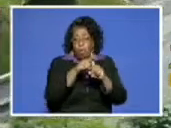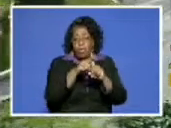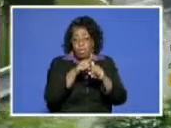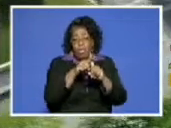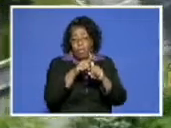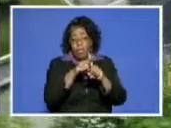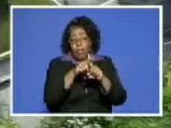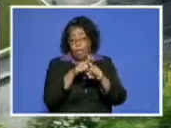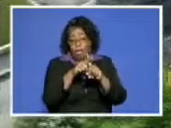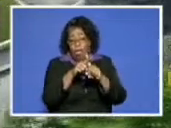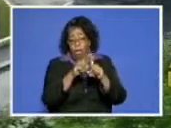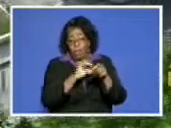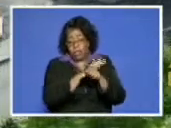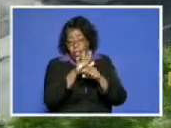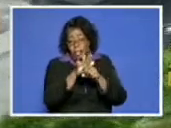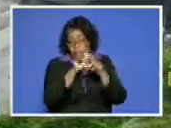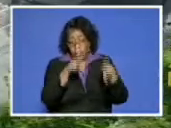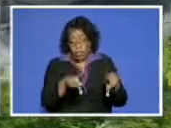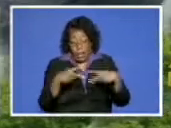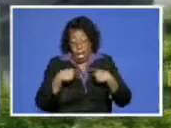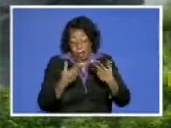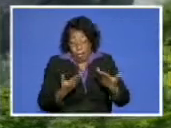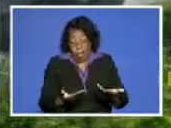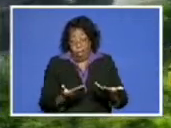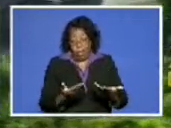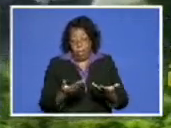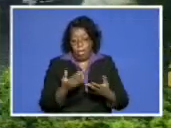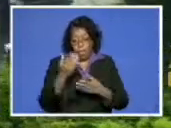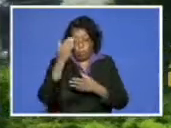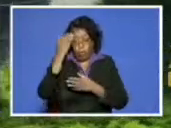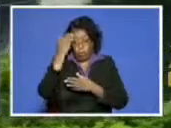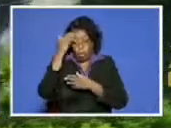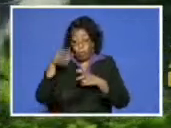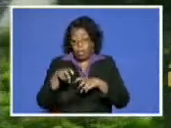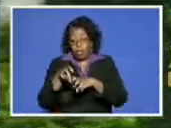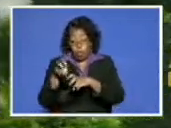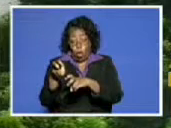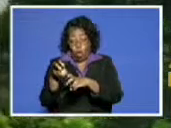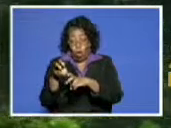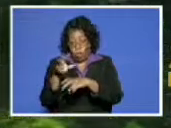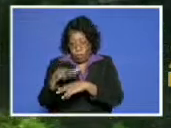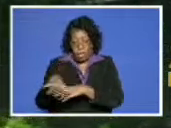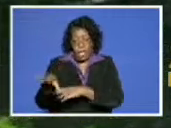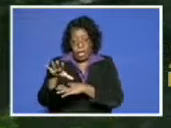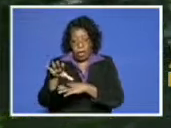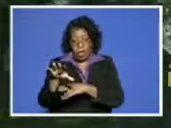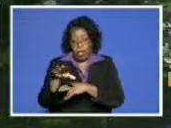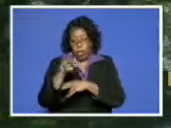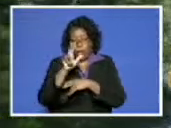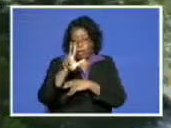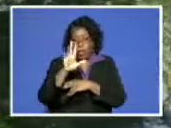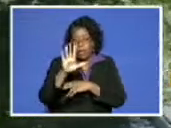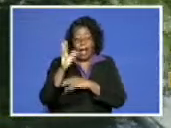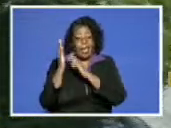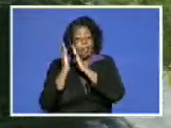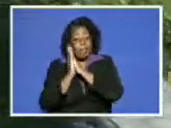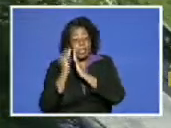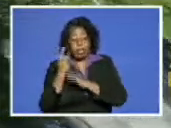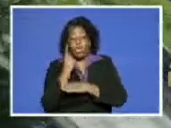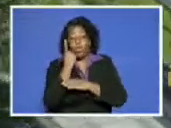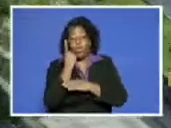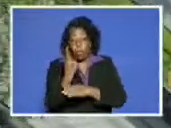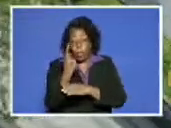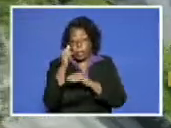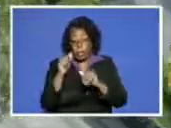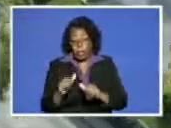at the hospital. I know we were able to take a tour of the special pathogen area. Correct. 35 beds, only beds, one available. One